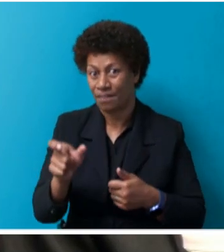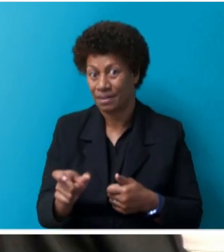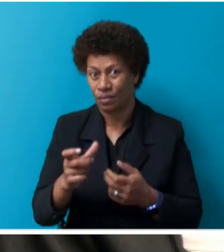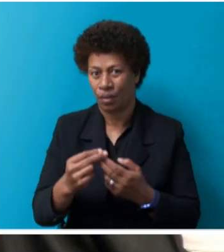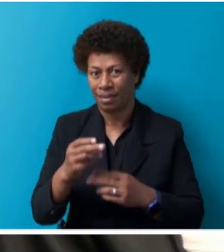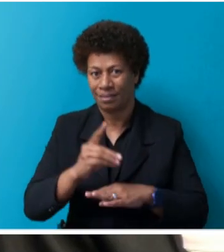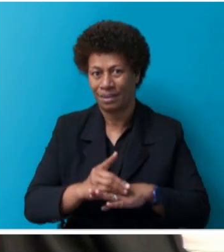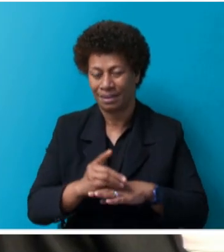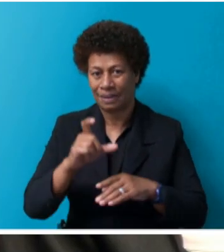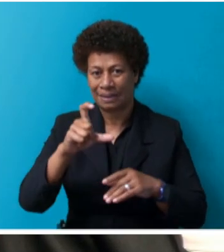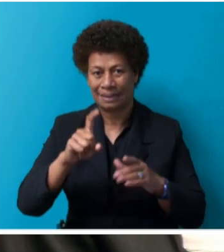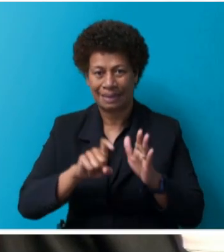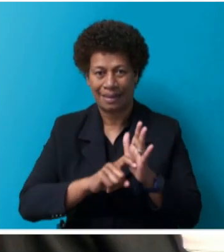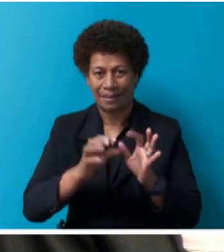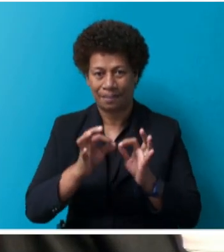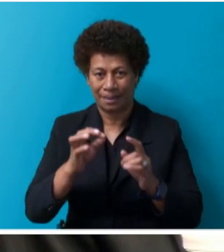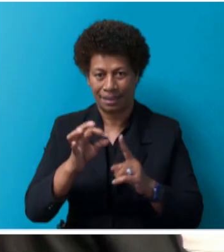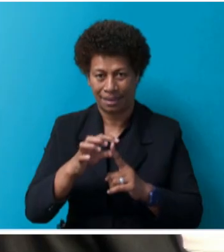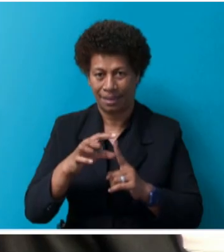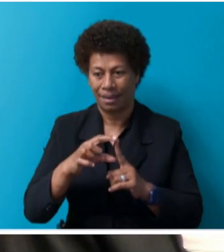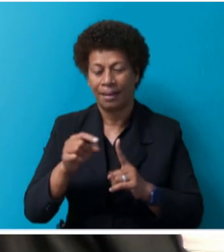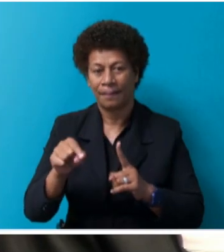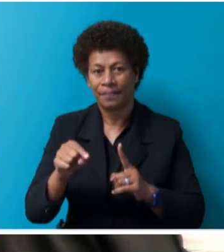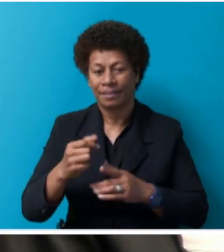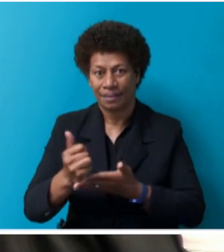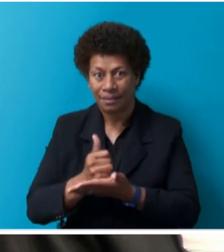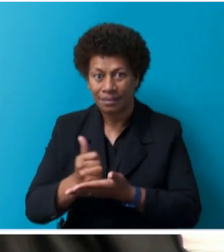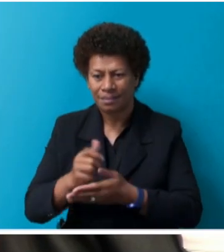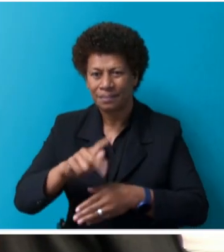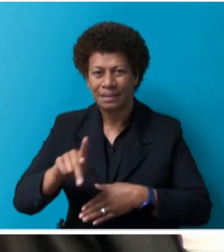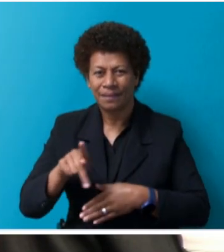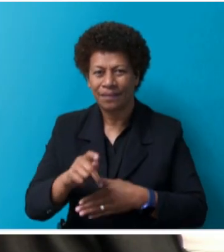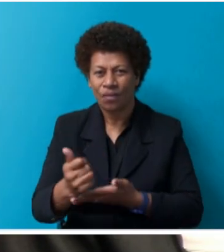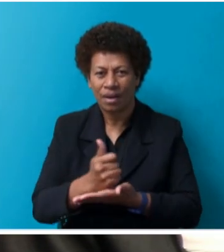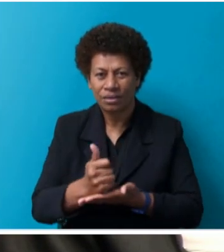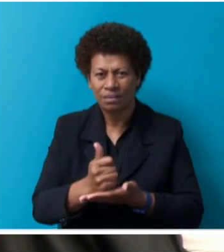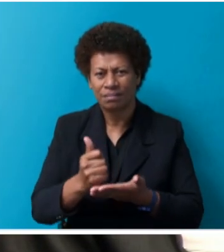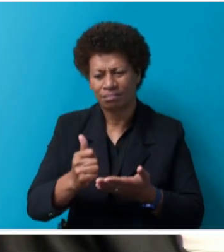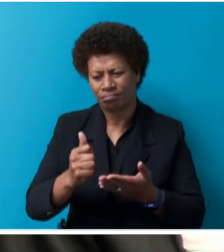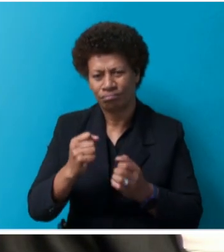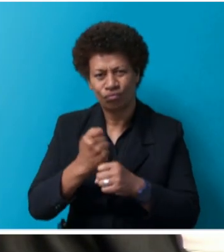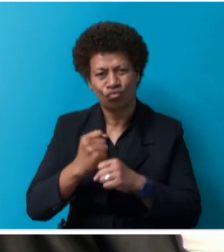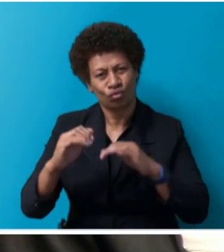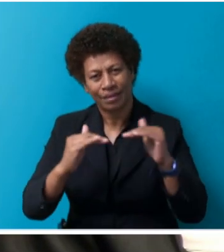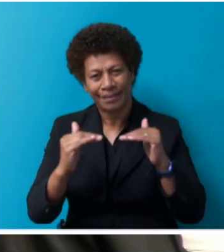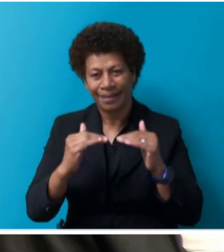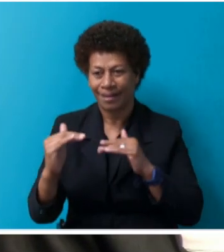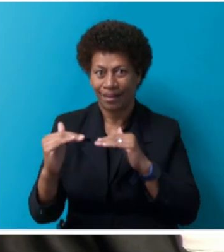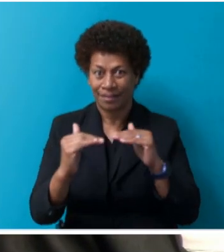CRPD, the Beijing Platform for Action, the Pacific Platform for Action on Gender Equality and Women's Human